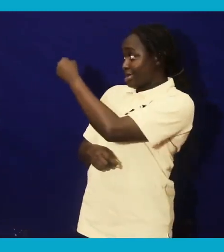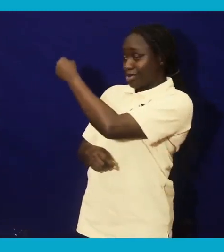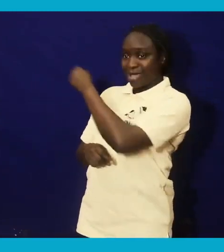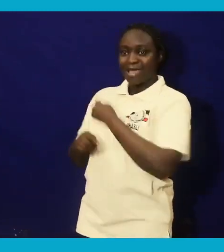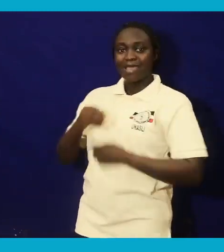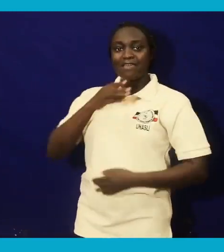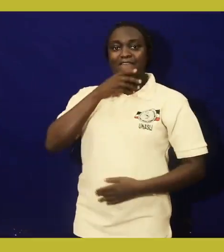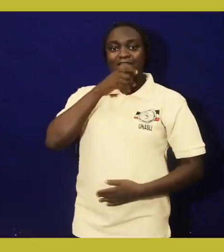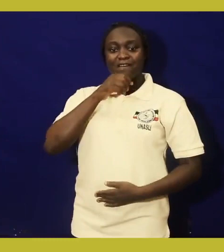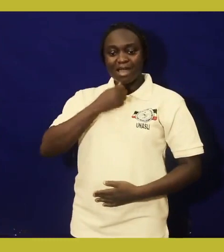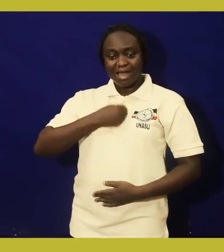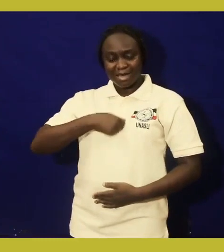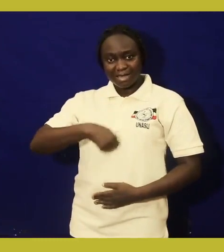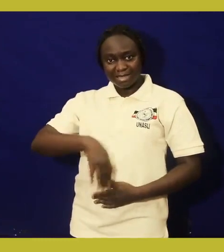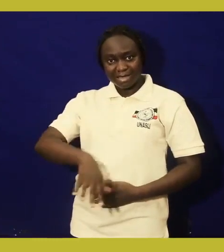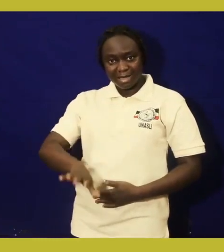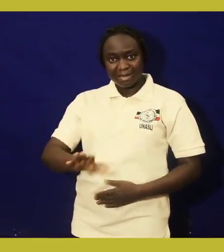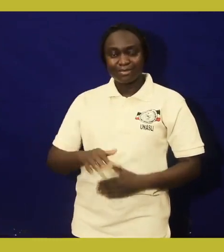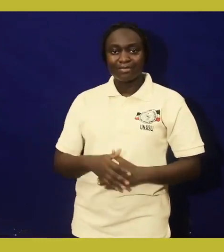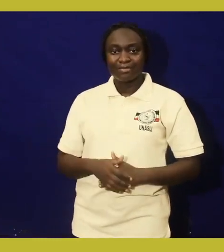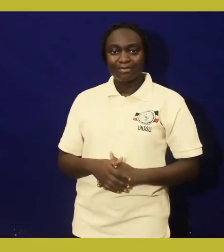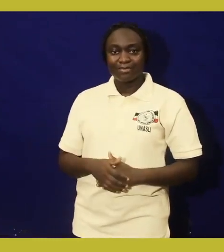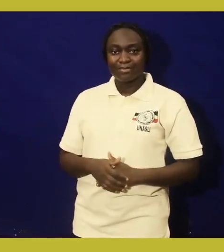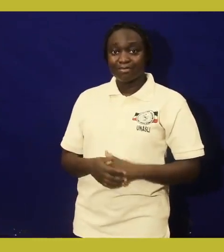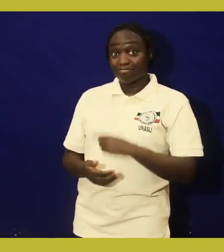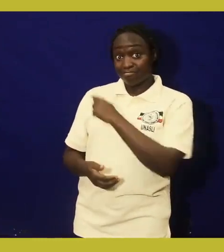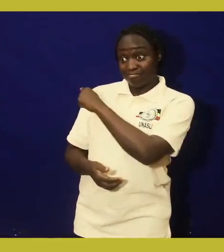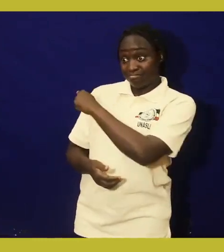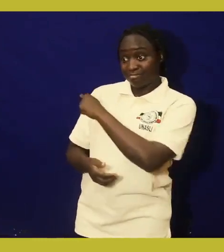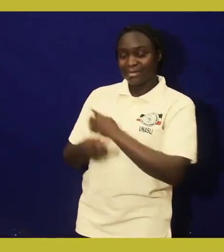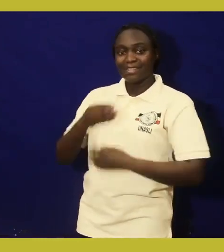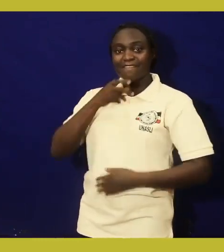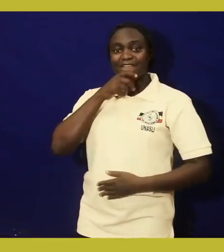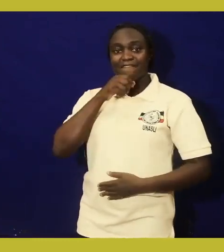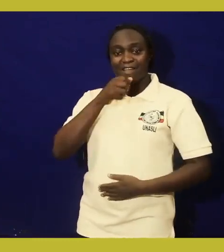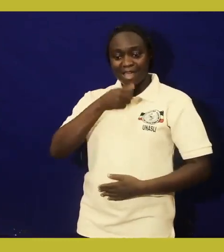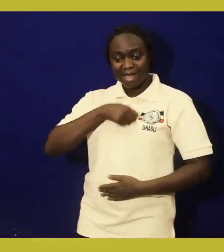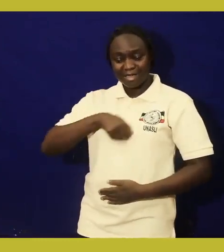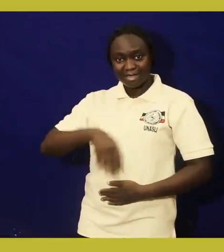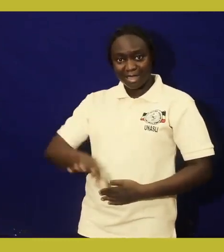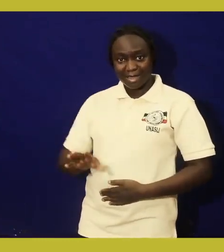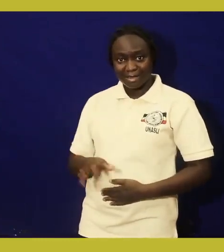pictures. This is father,